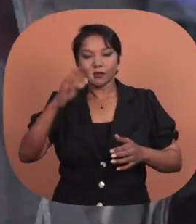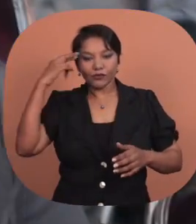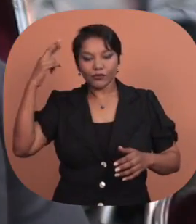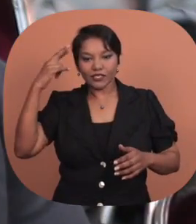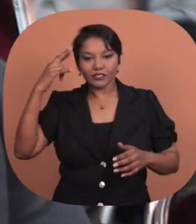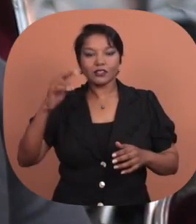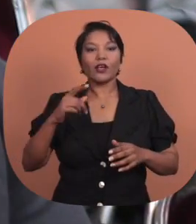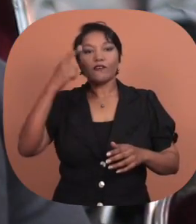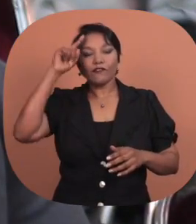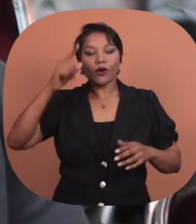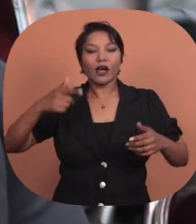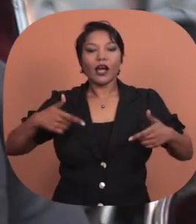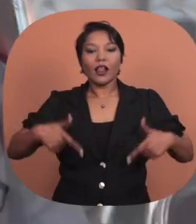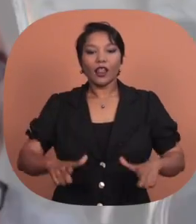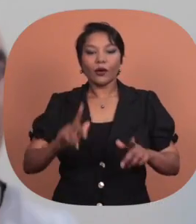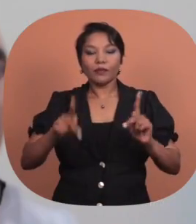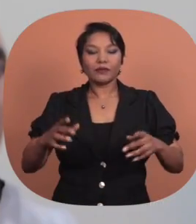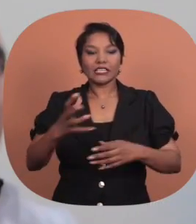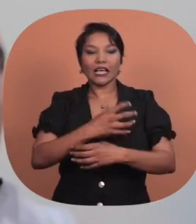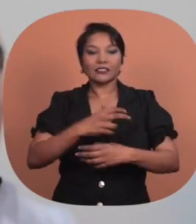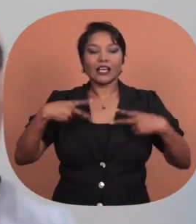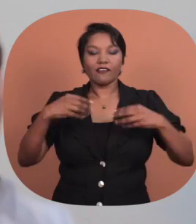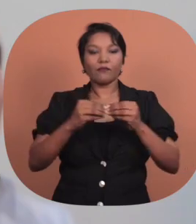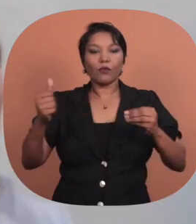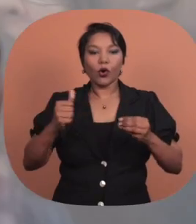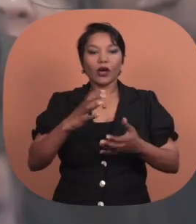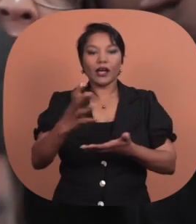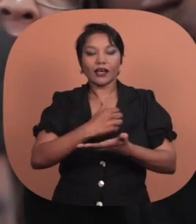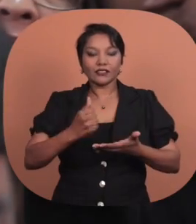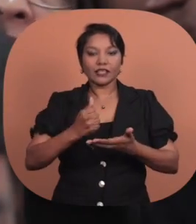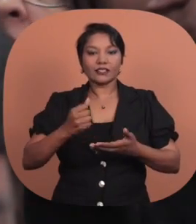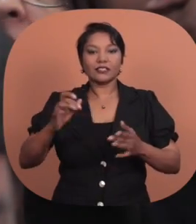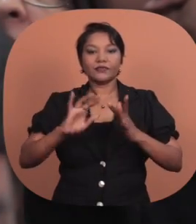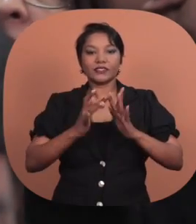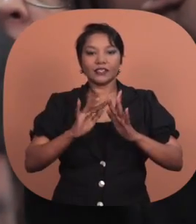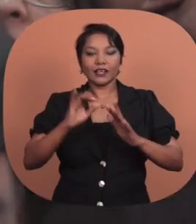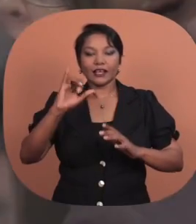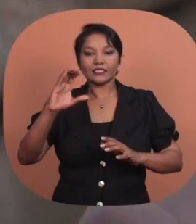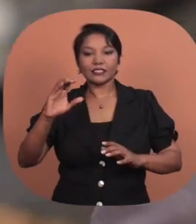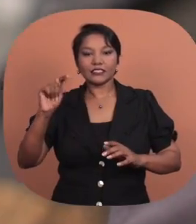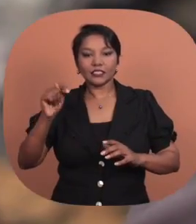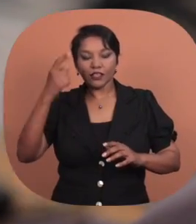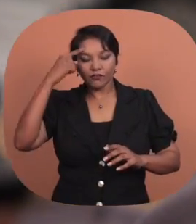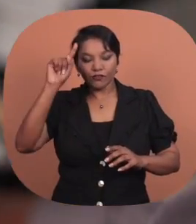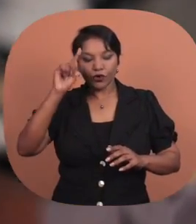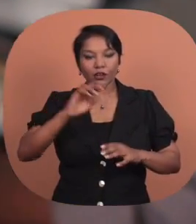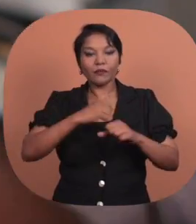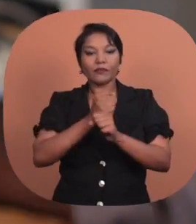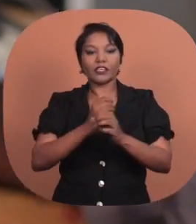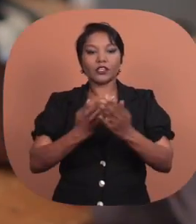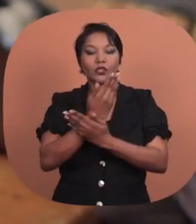to significantly increase access to ICTs in Trinidad and Tobago in both public and private sectors?